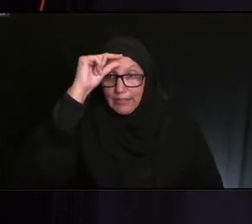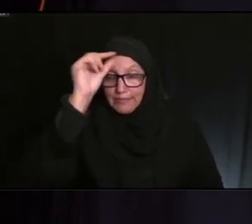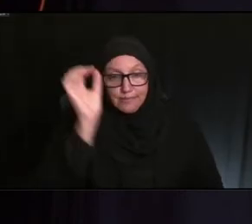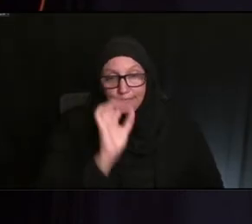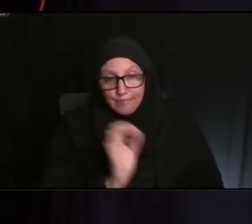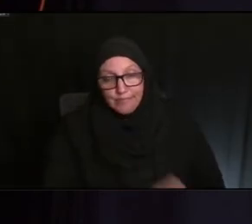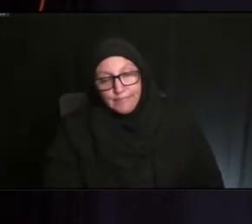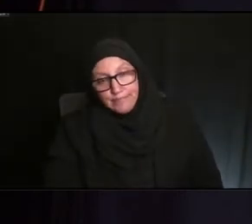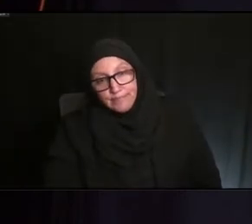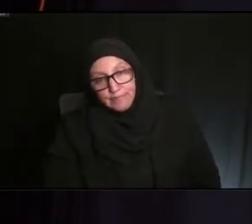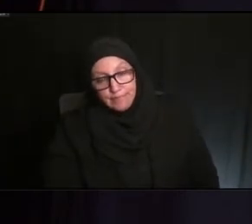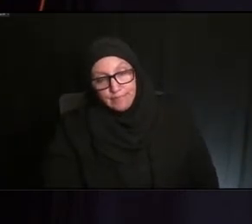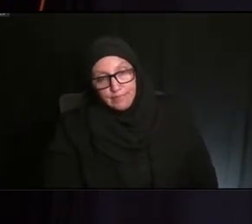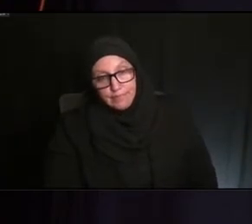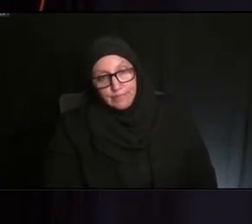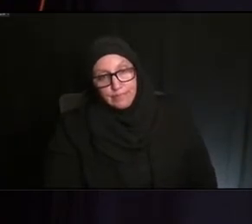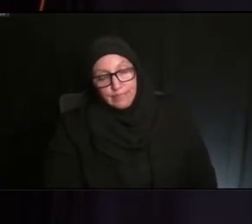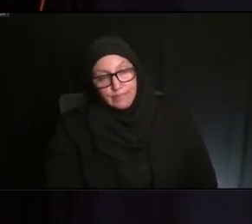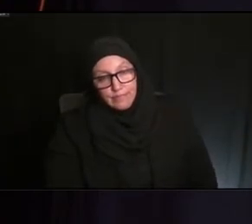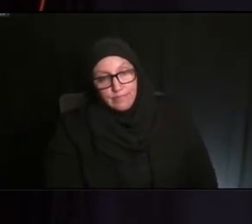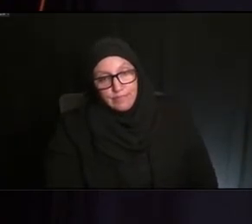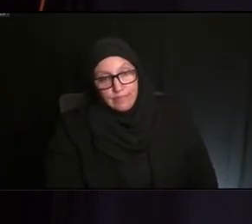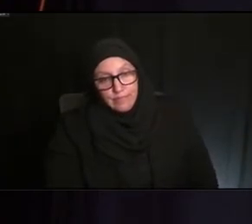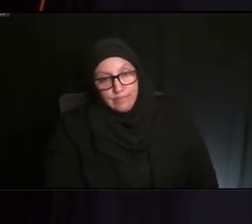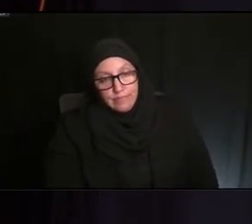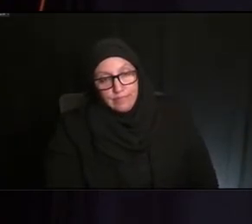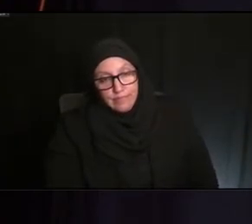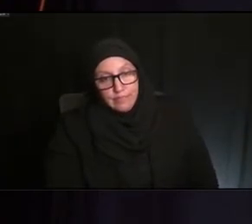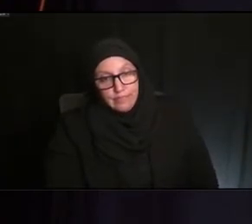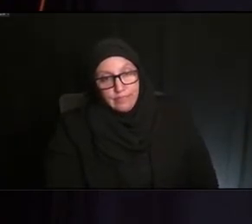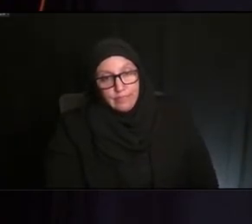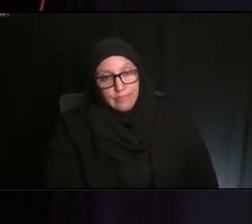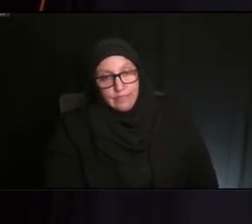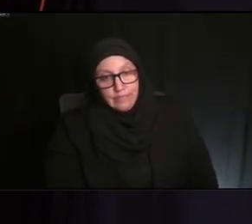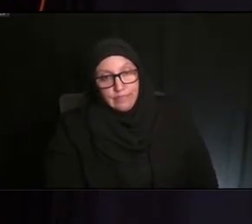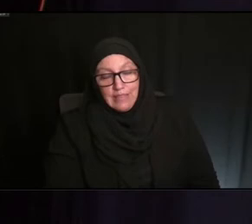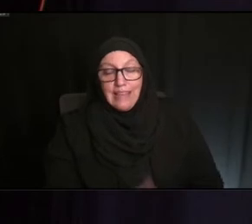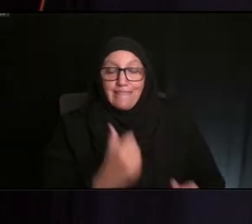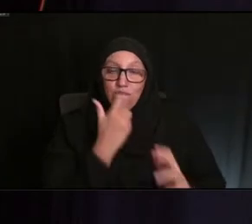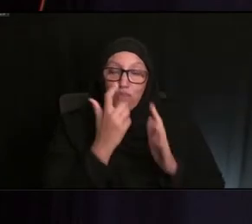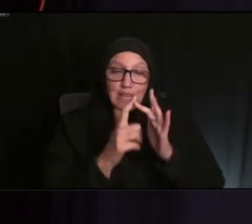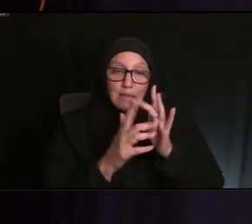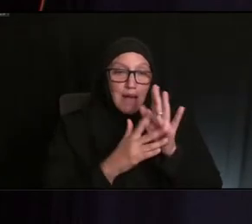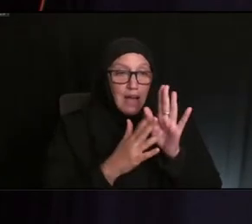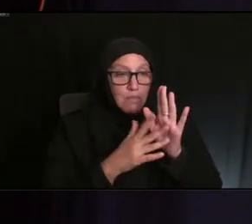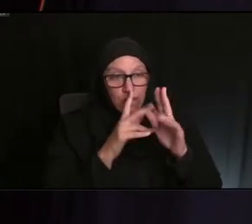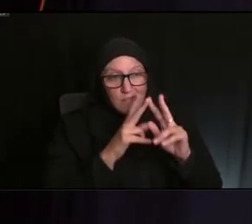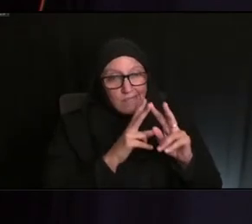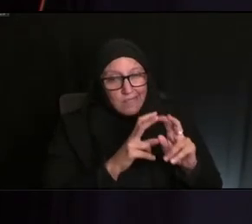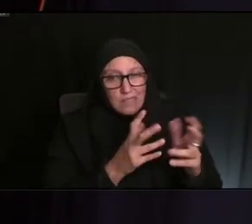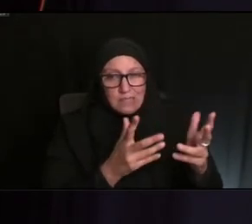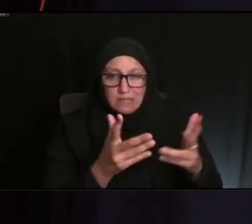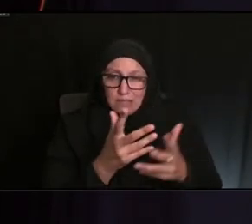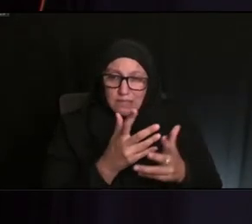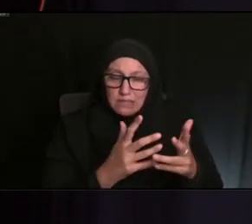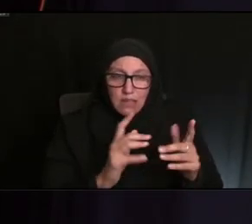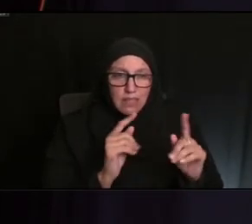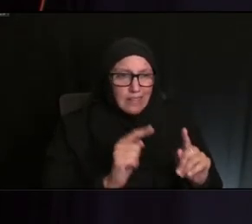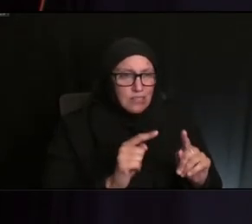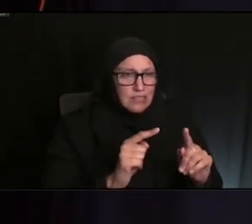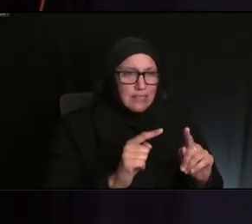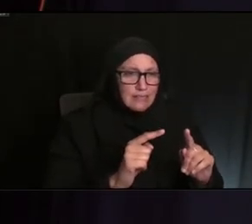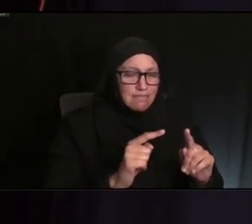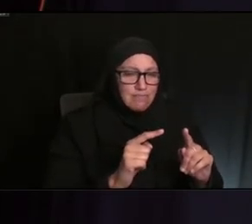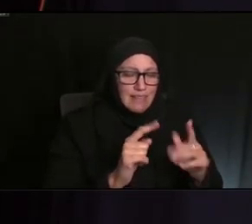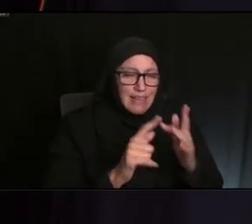honestly, with every Imam, you can sit here for ages going through the discussion of what the Imam is and who his life and bits